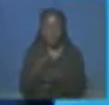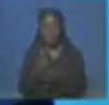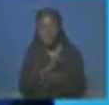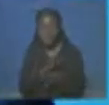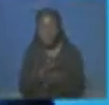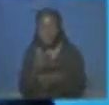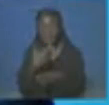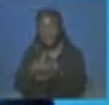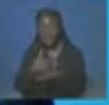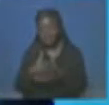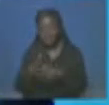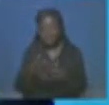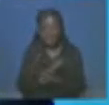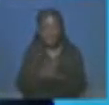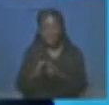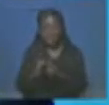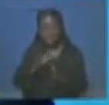after devastating hurricanes.